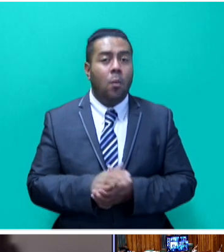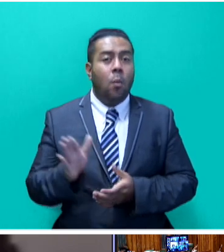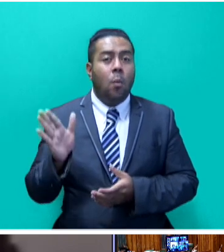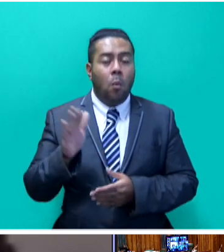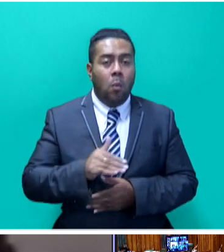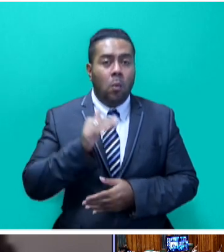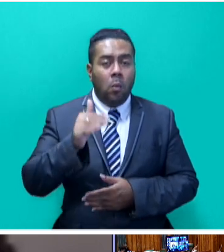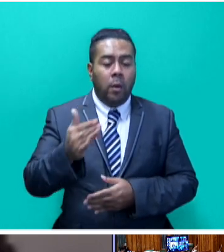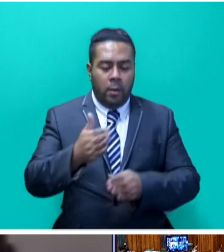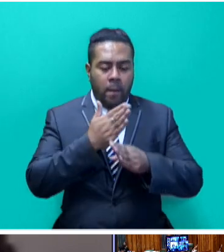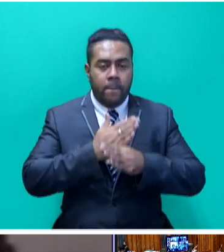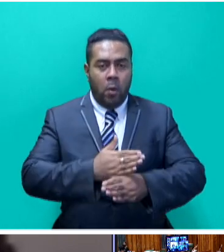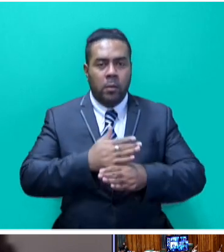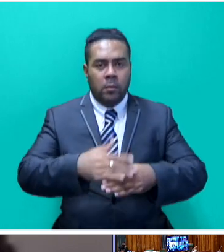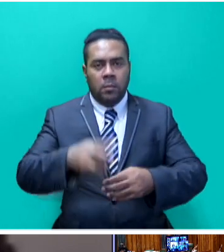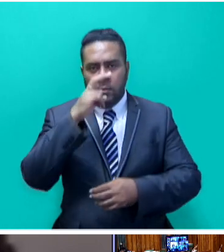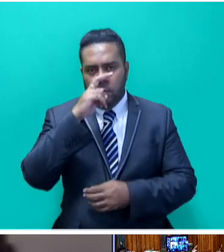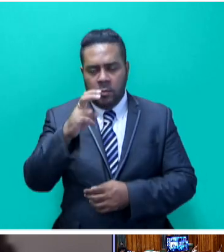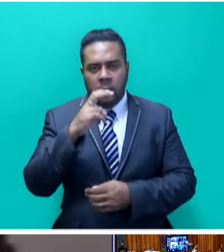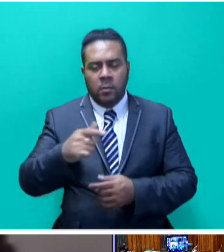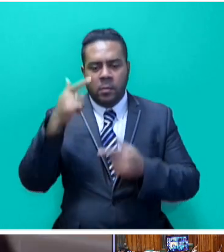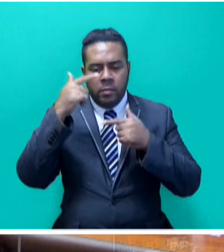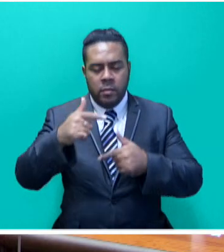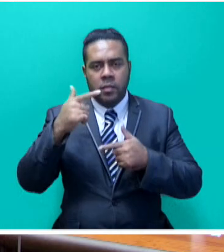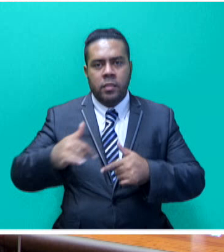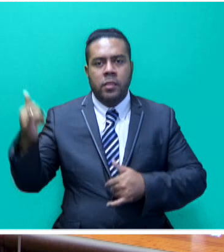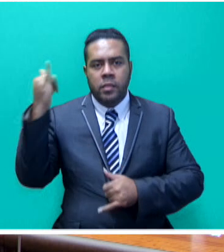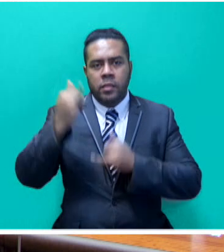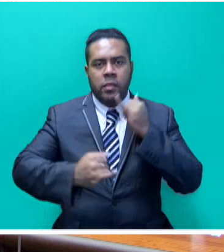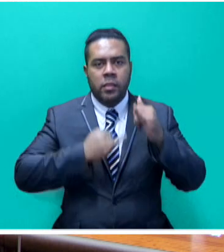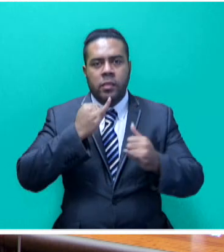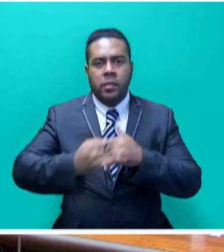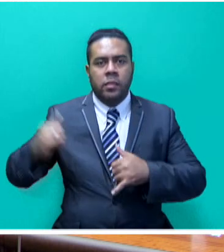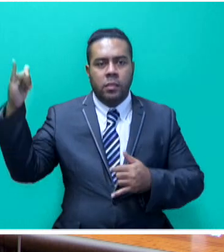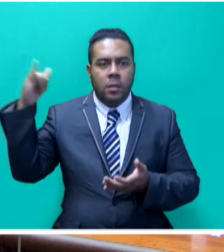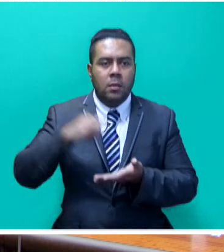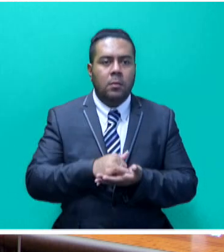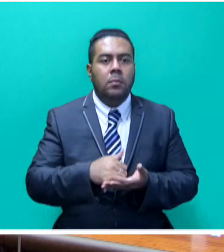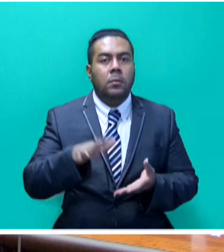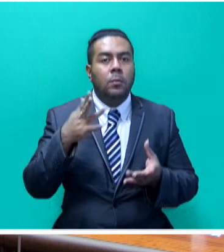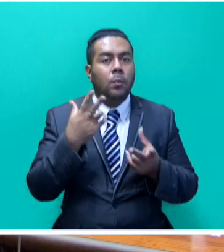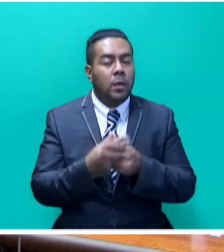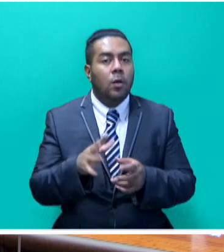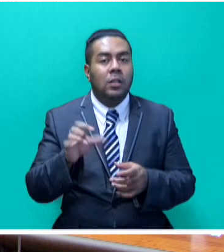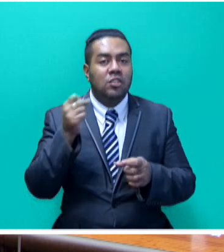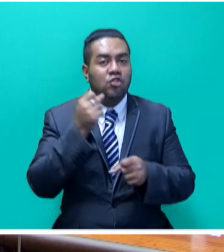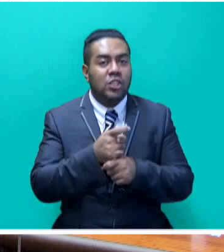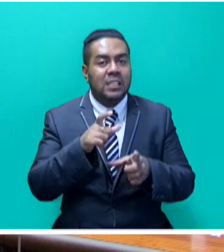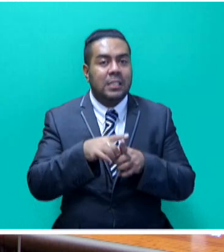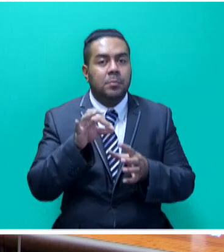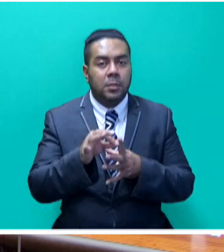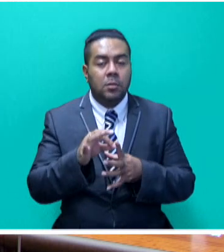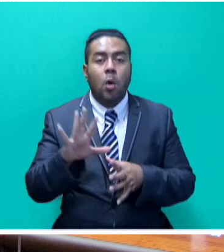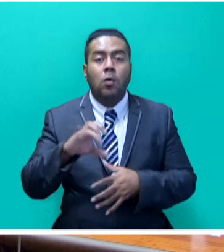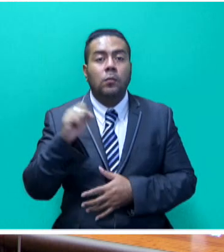ongoing border restrictions limiting the arrival of international tourists to Fiji will weigh on GDP and tax revenue, of